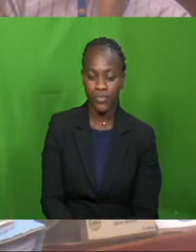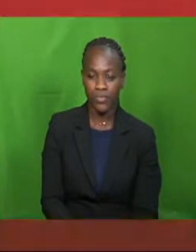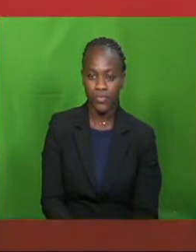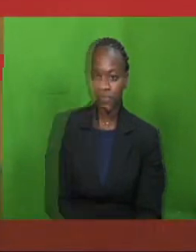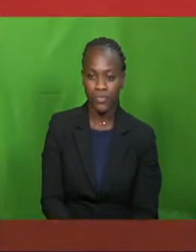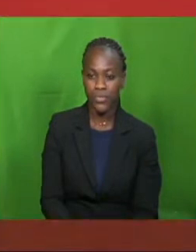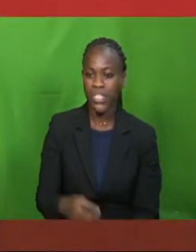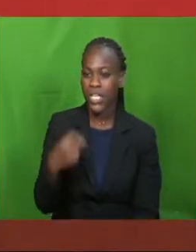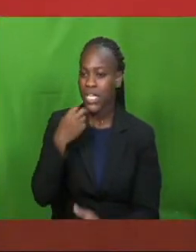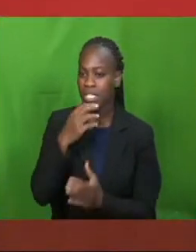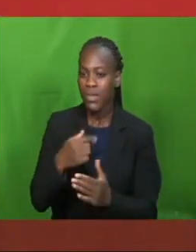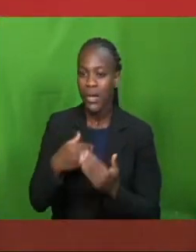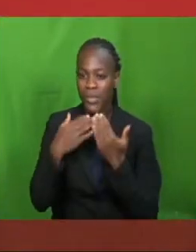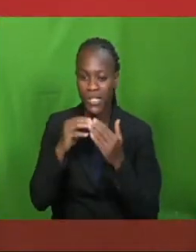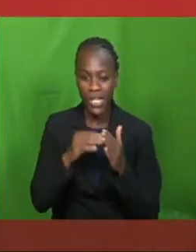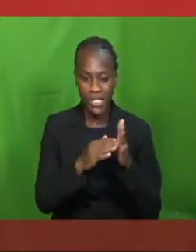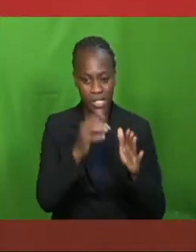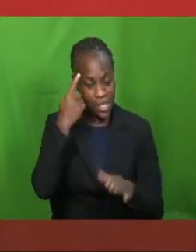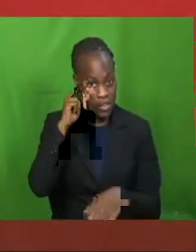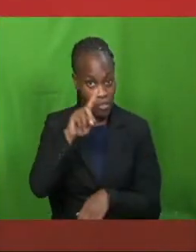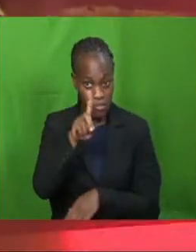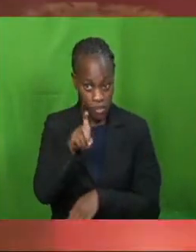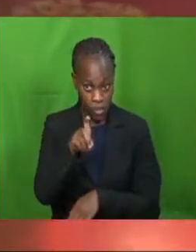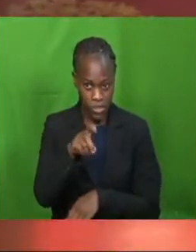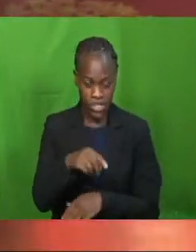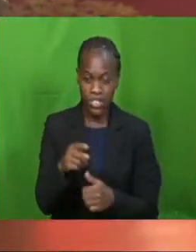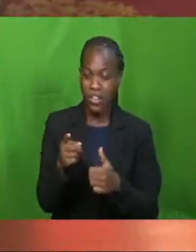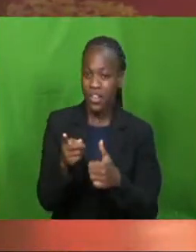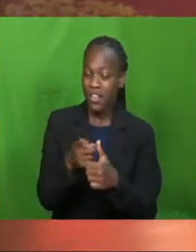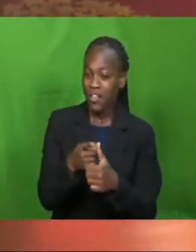Mr. Speaker, I thank the leader for his questions. First,